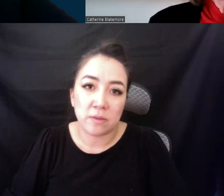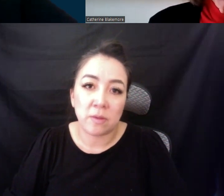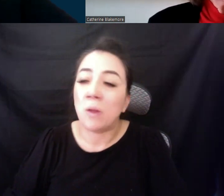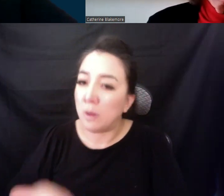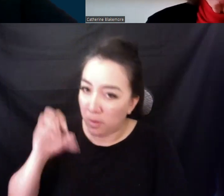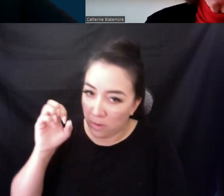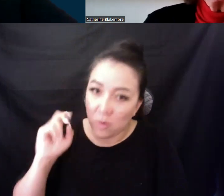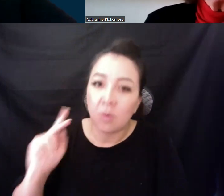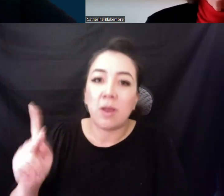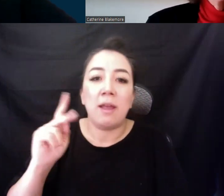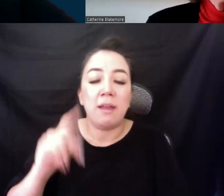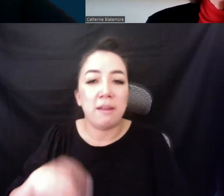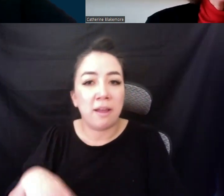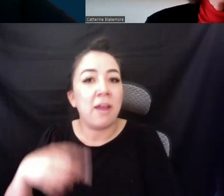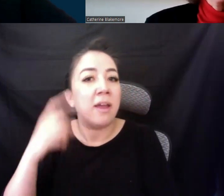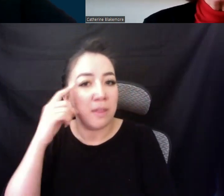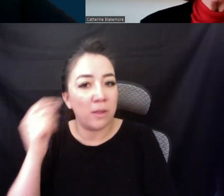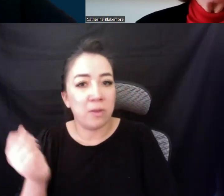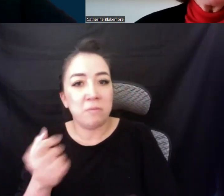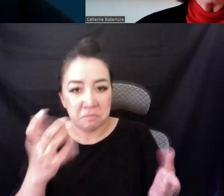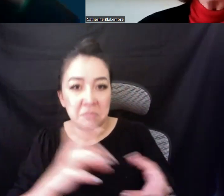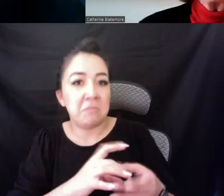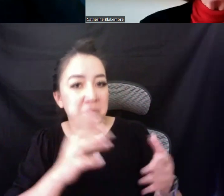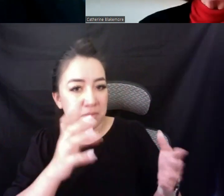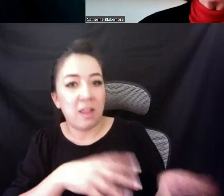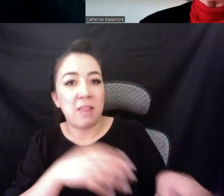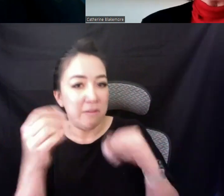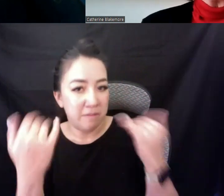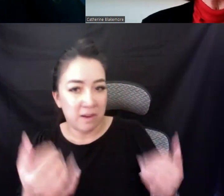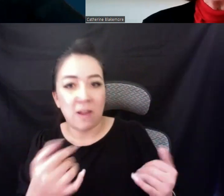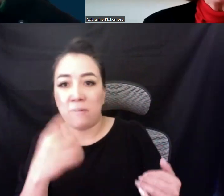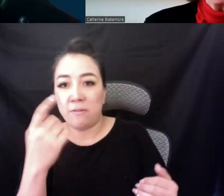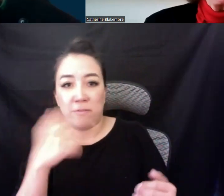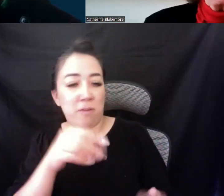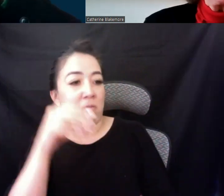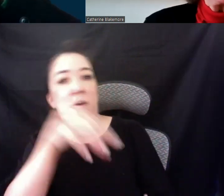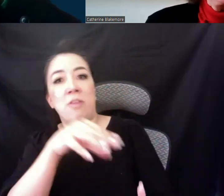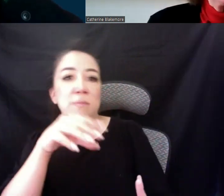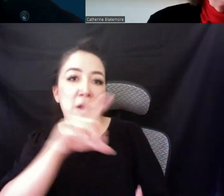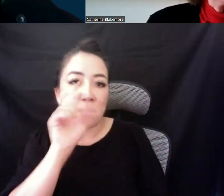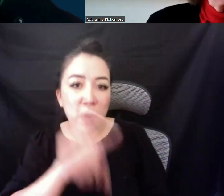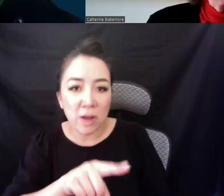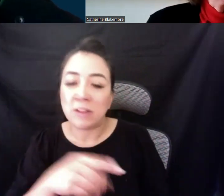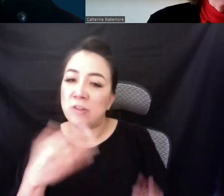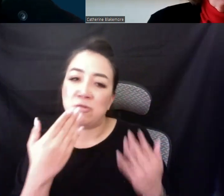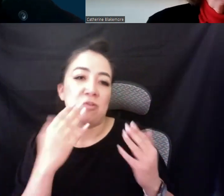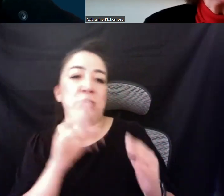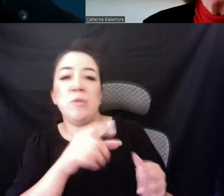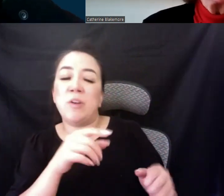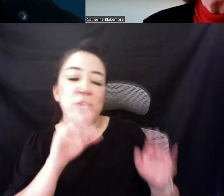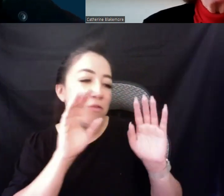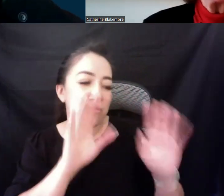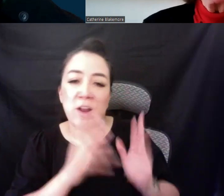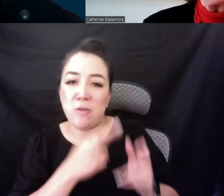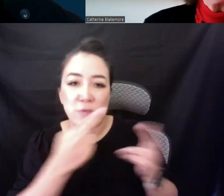Okay, I think you are off the hook for on-the-spot questioning, but All you're right. such a great resource. We're really grateful that you